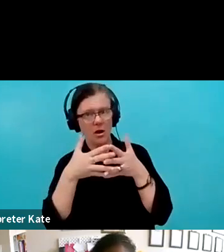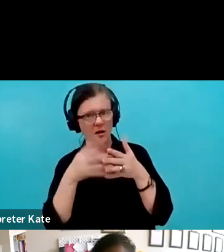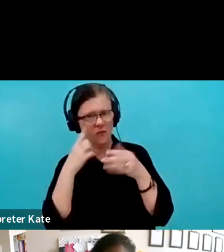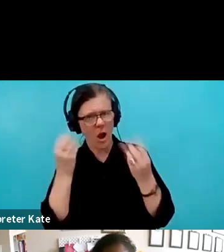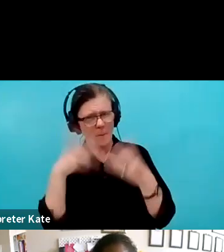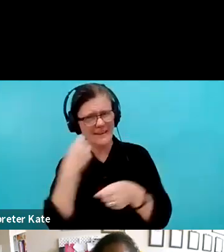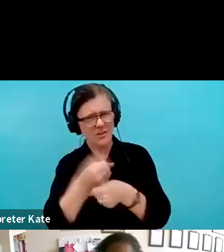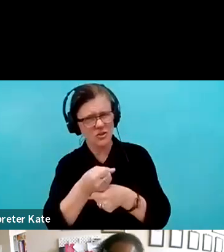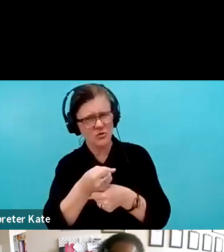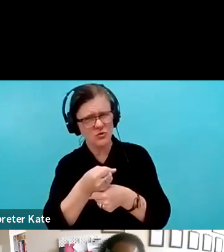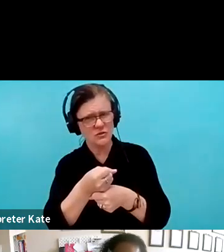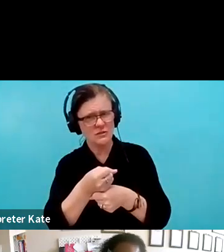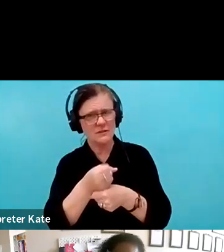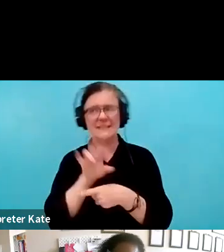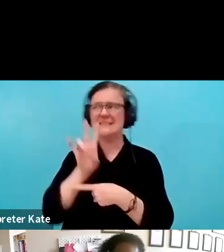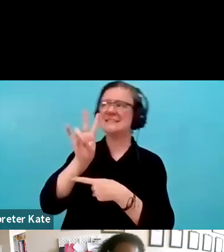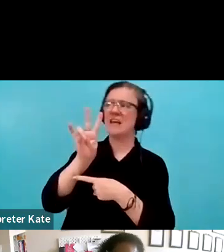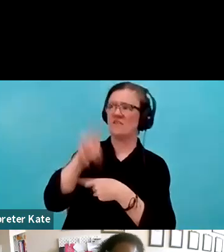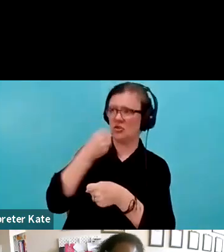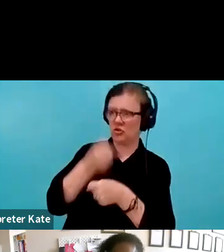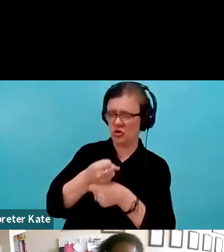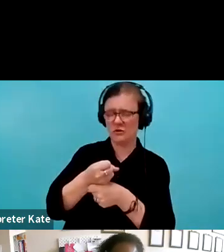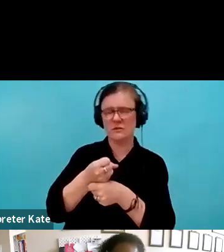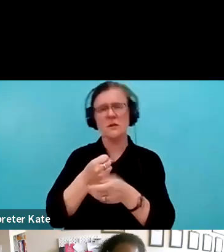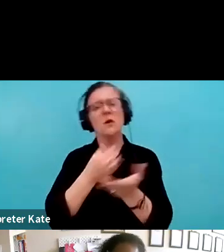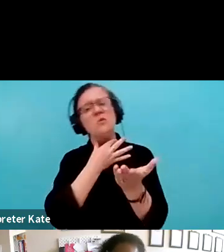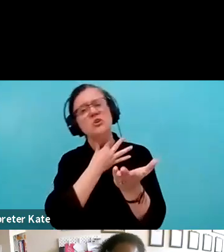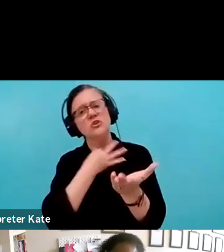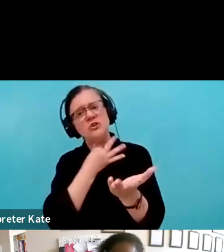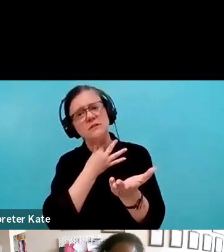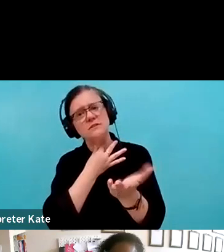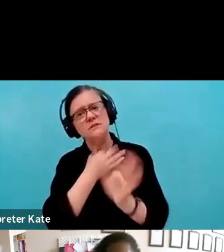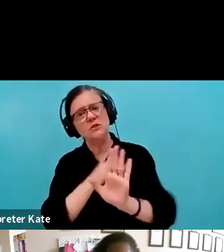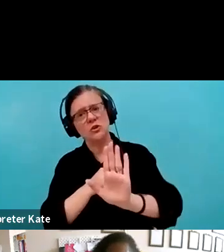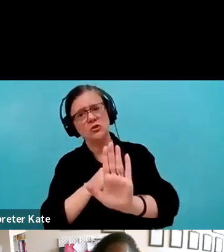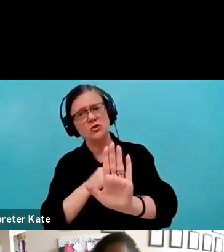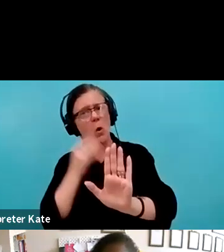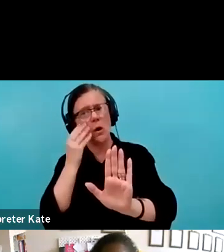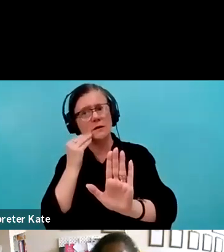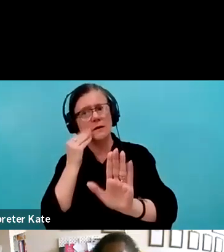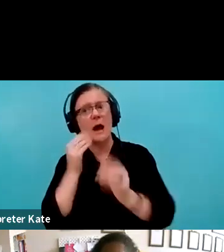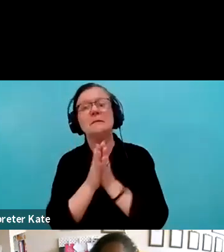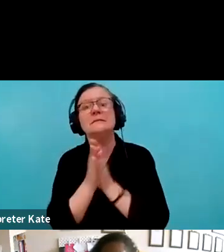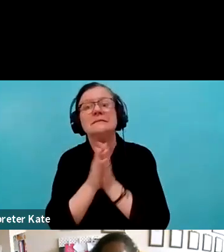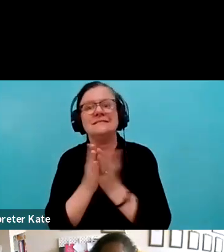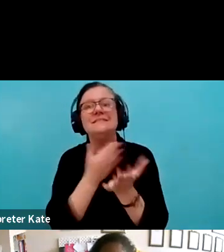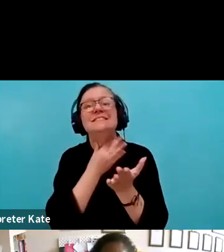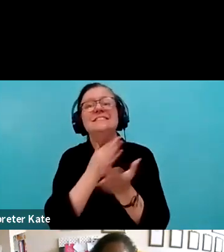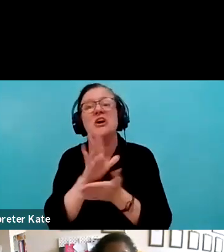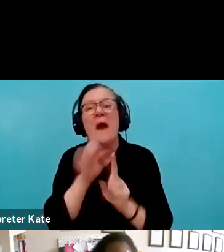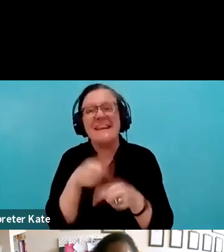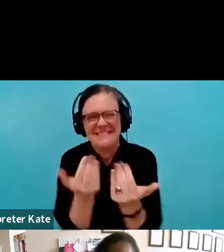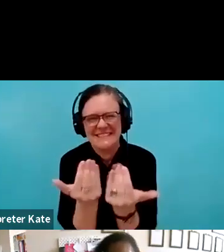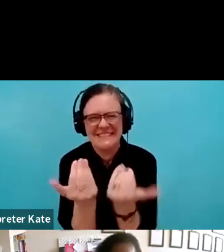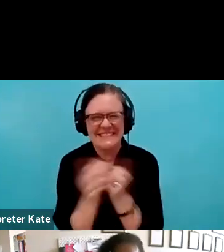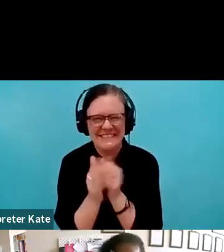years? 7. And so I'm wondering what I'm dying to know kind of what your answer is here